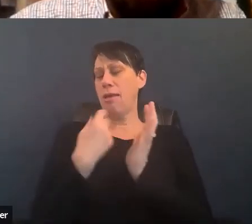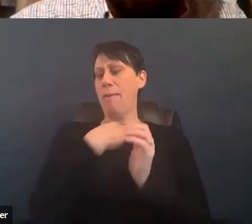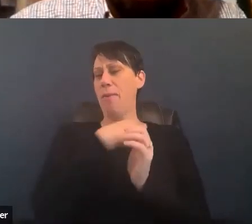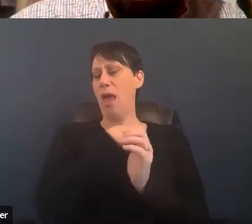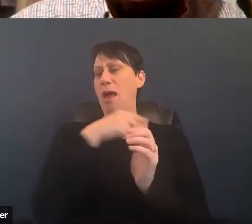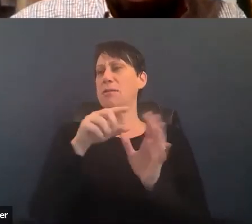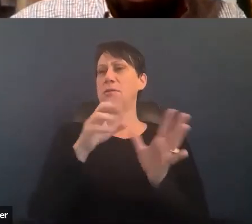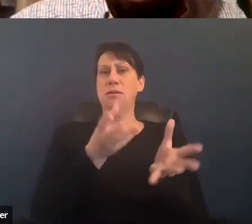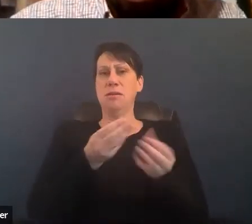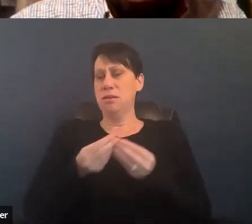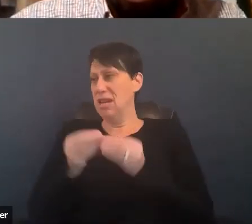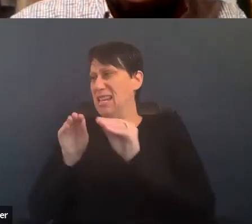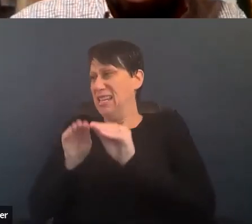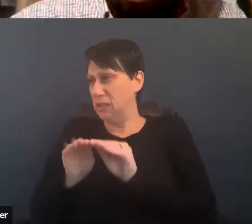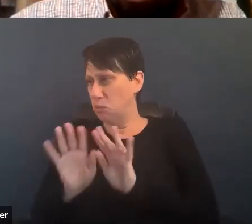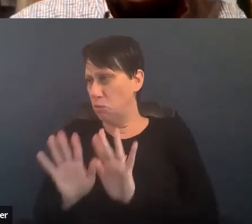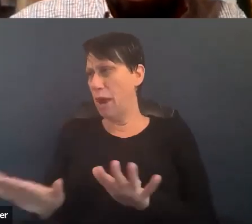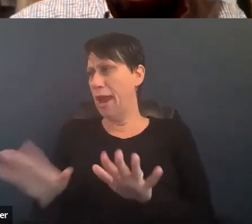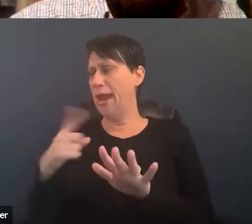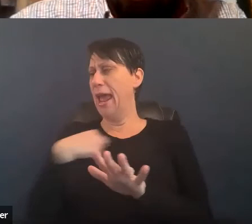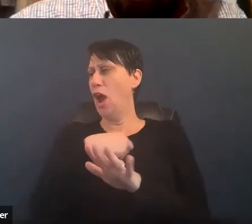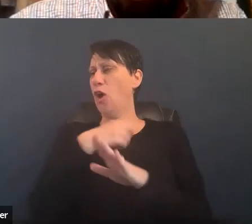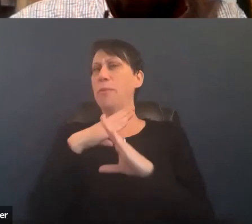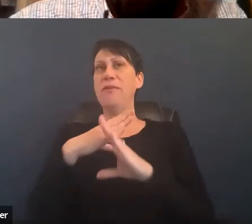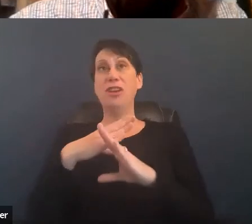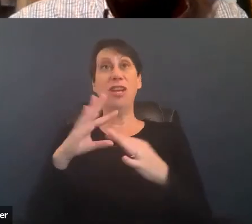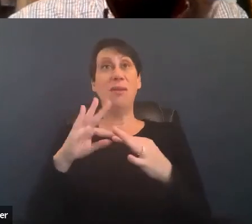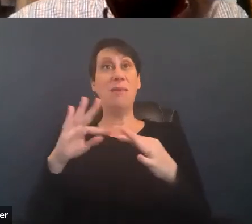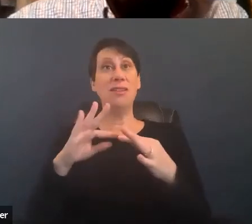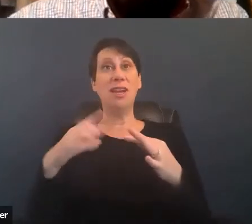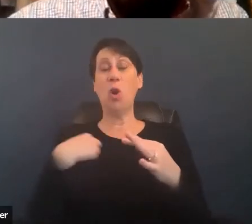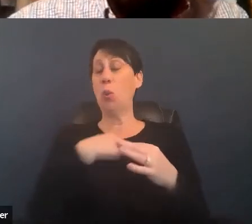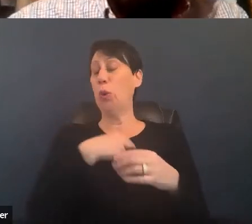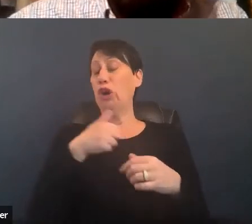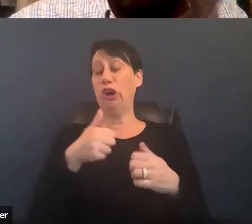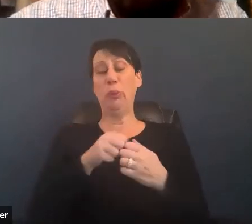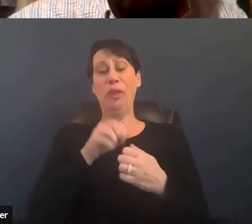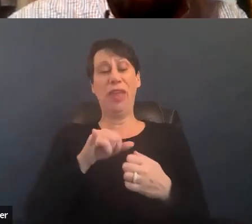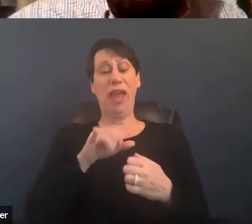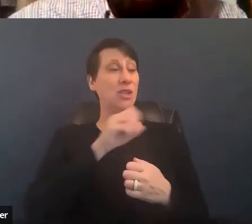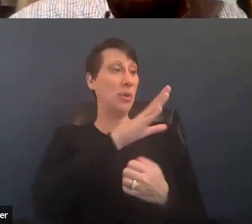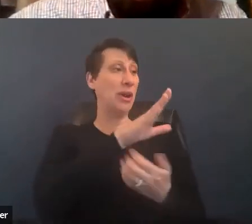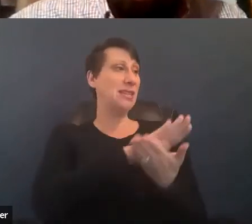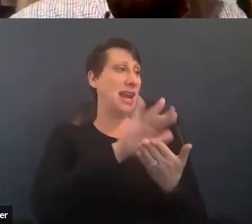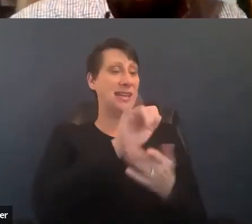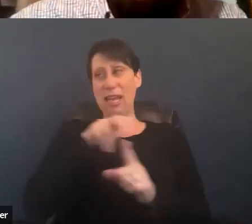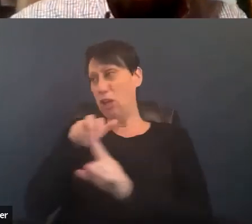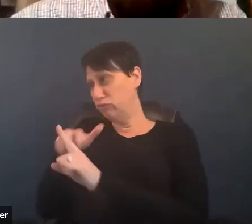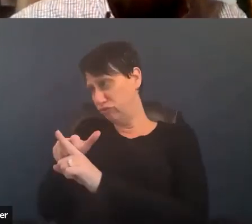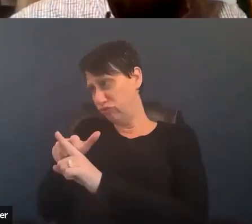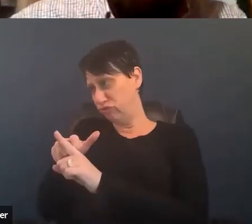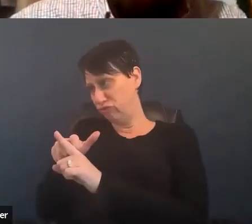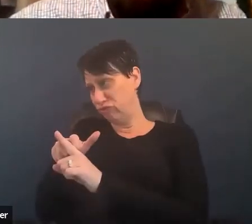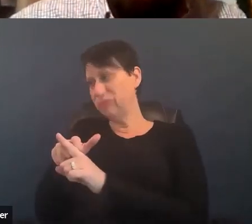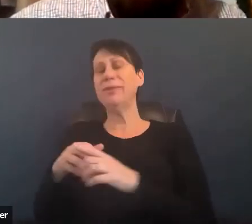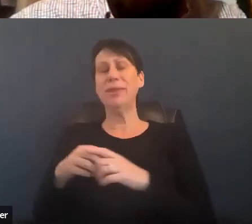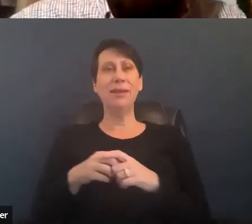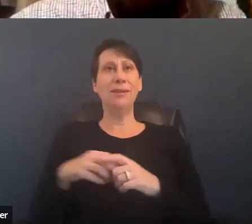our prevention messages, we're good with that. So that's really good that you tapped into those resident assistants at Brevard.